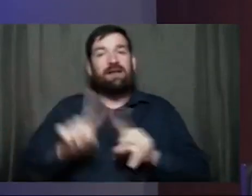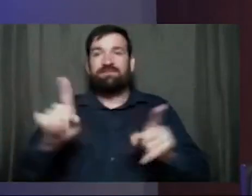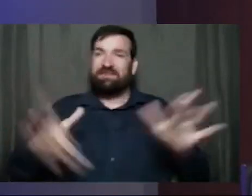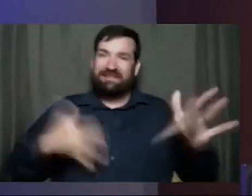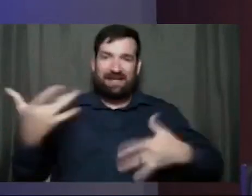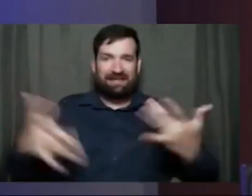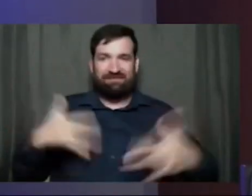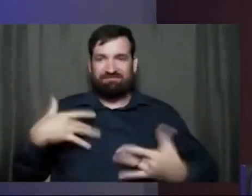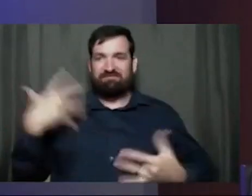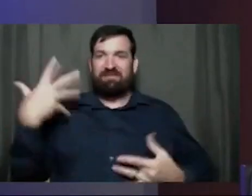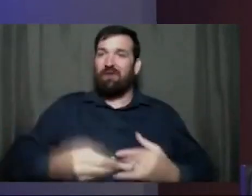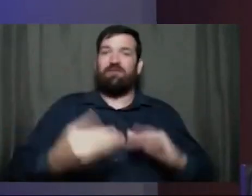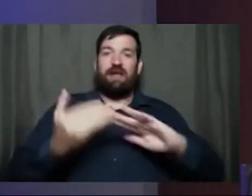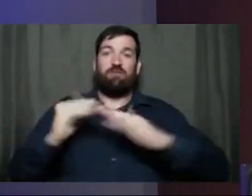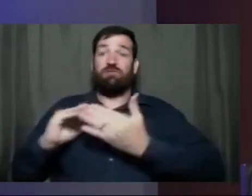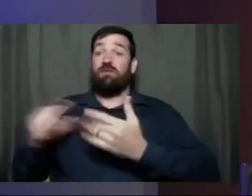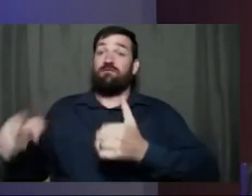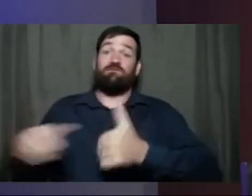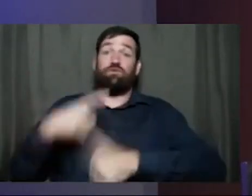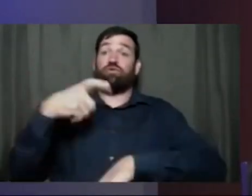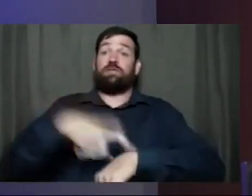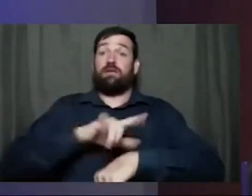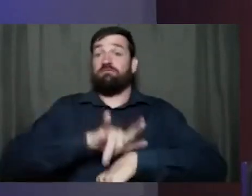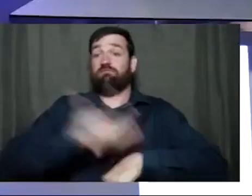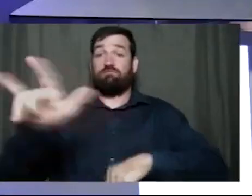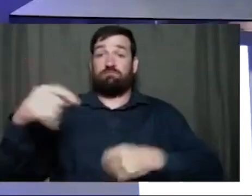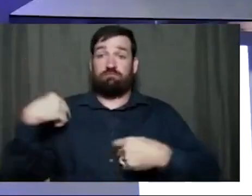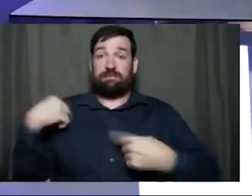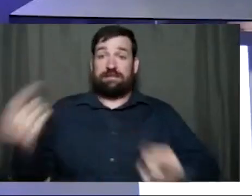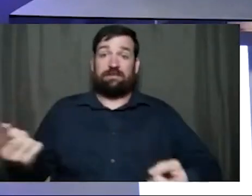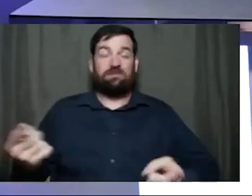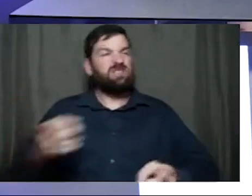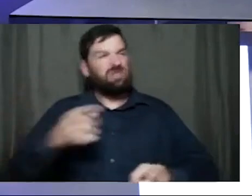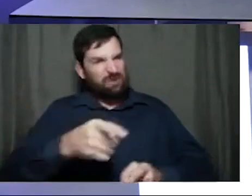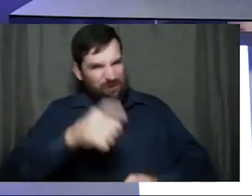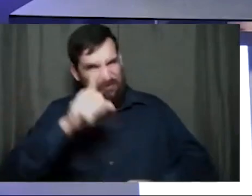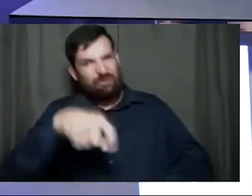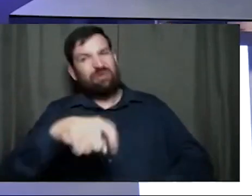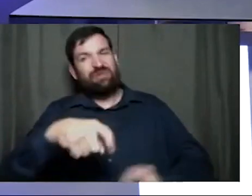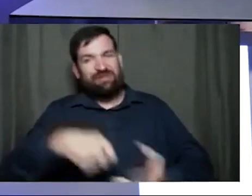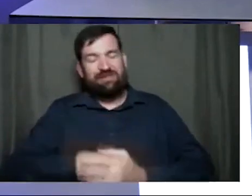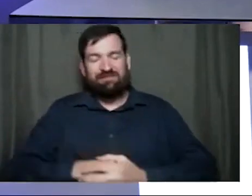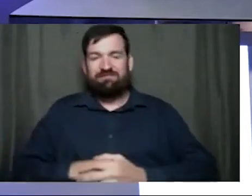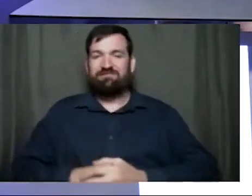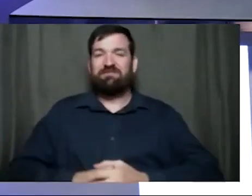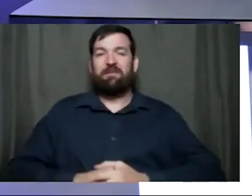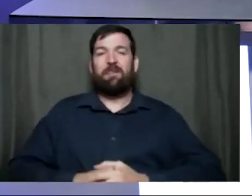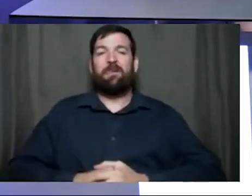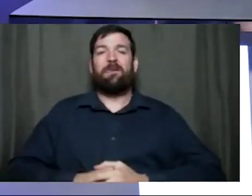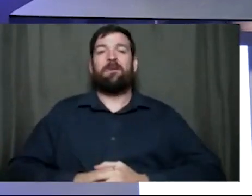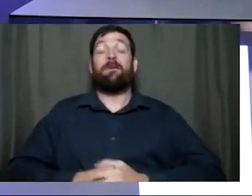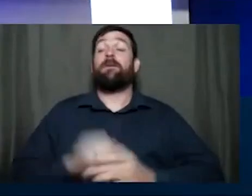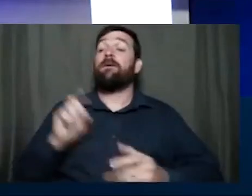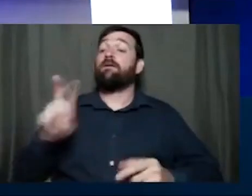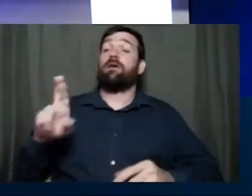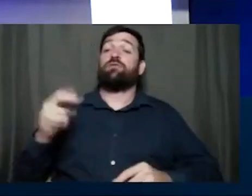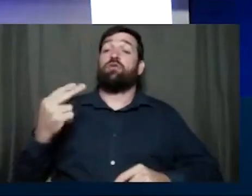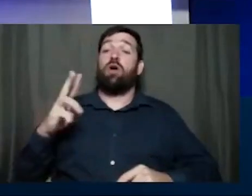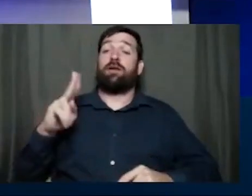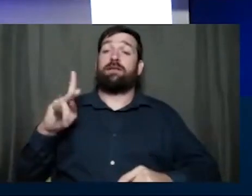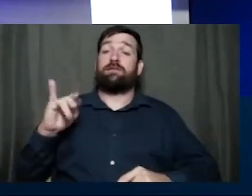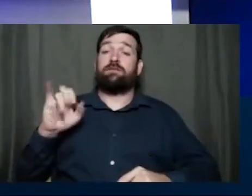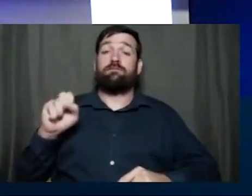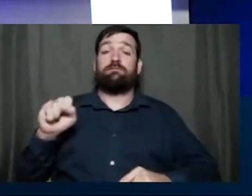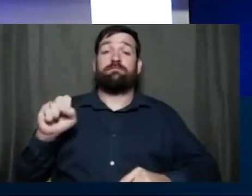is the first airline travel we have done. You deserve it, my friend. You deserve it. Pandemic. Dr. Hawkinson. Okay, so Mary and Janet have